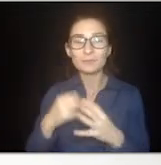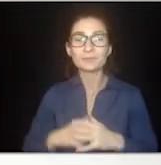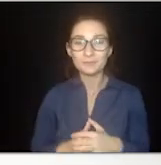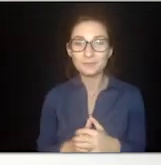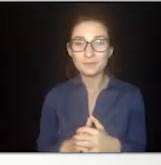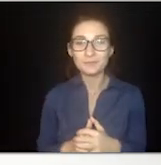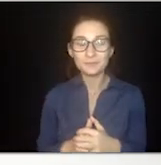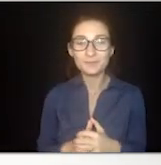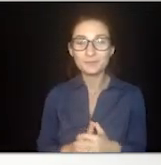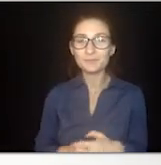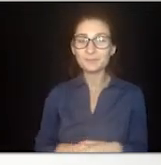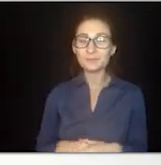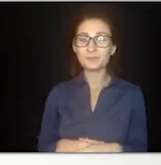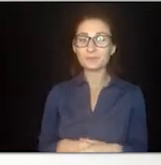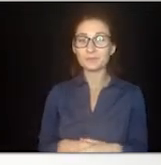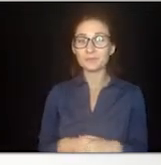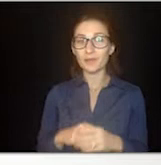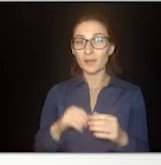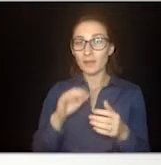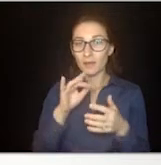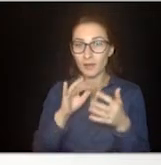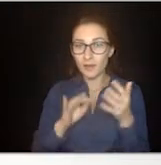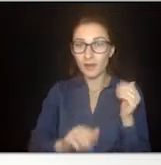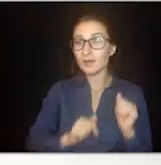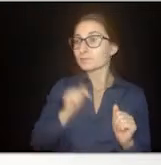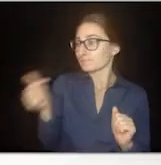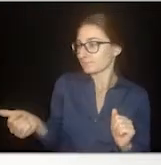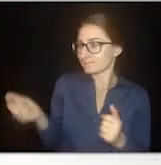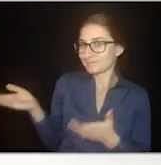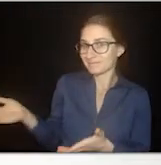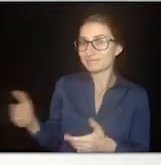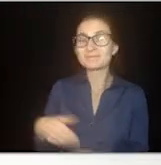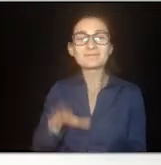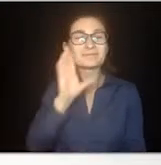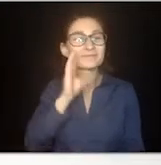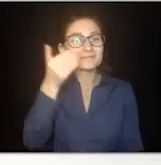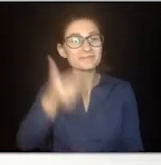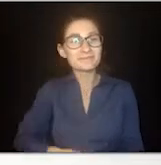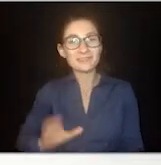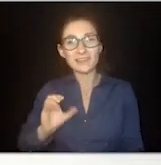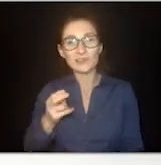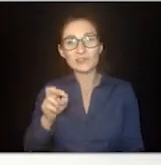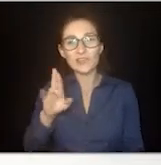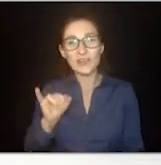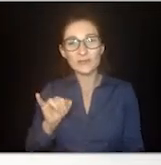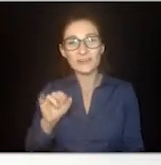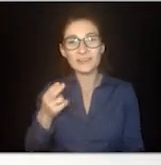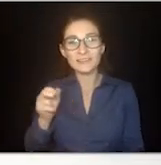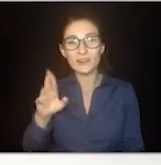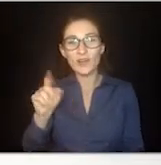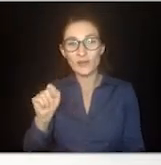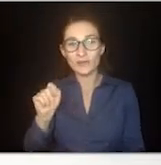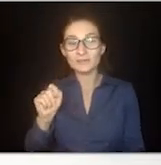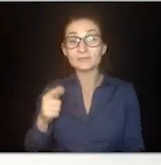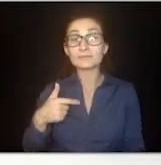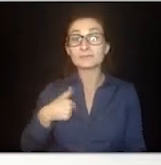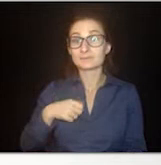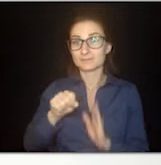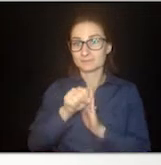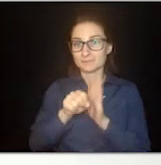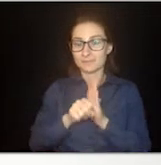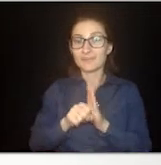more information. And that's what this is. Hi, I'm Sherry Hart. I am